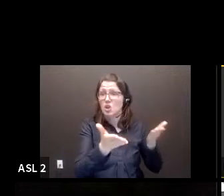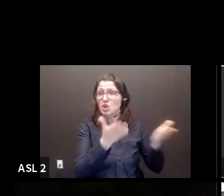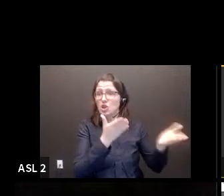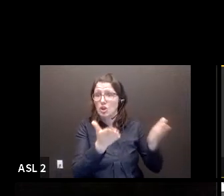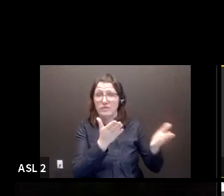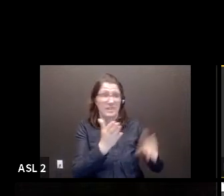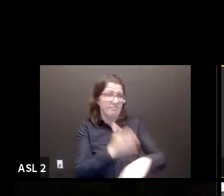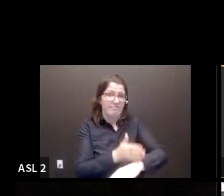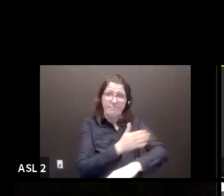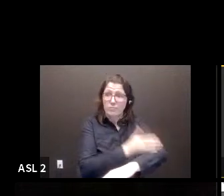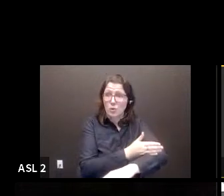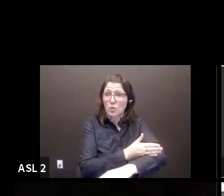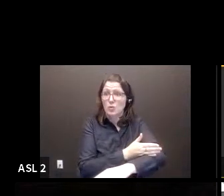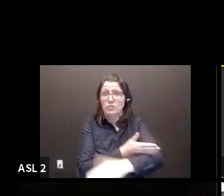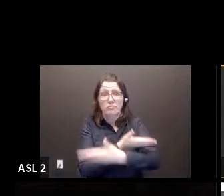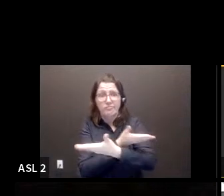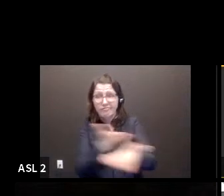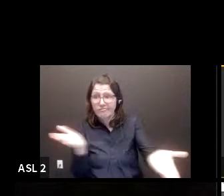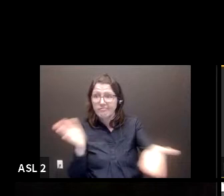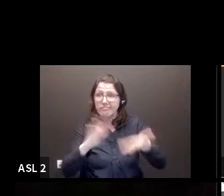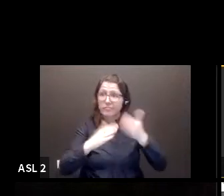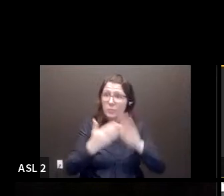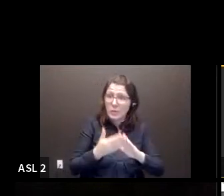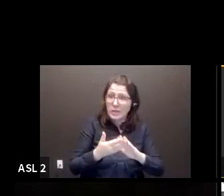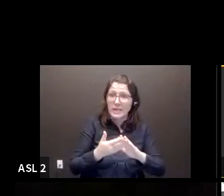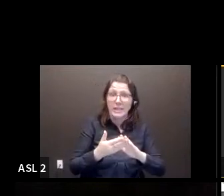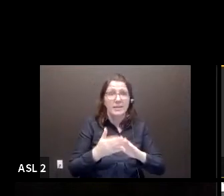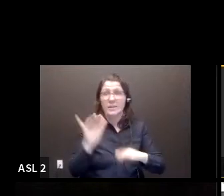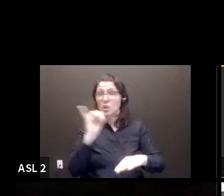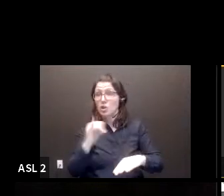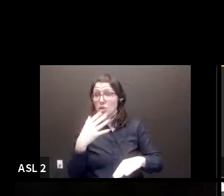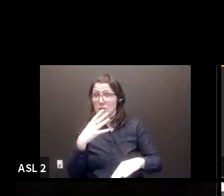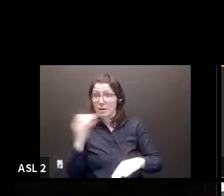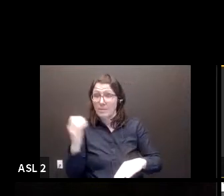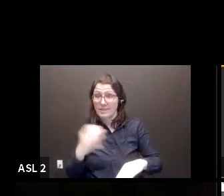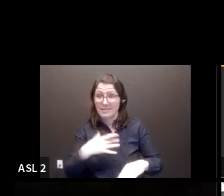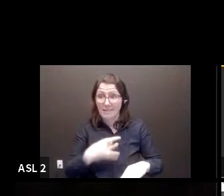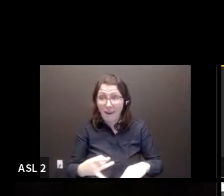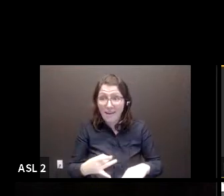community for insurance companies for the ministry um